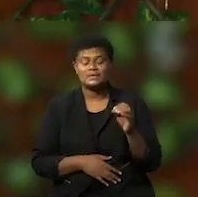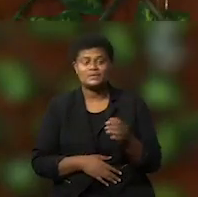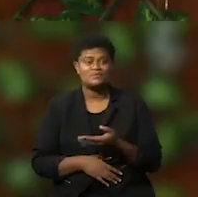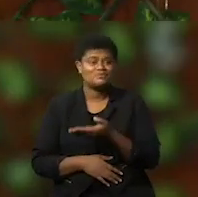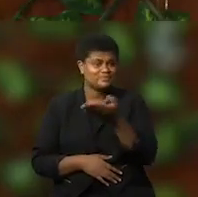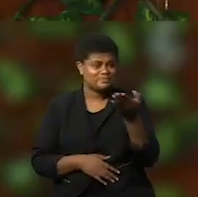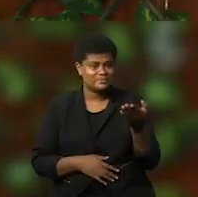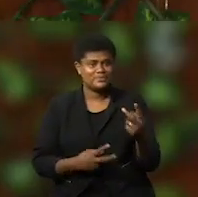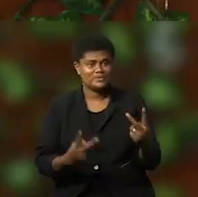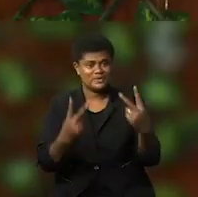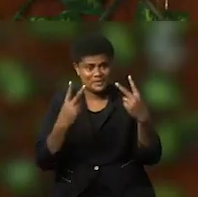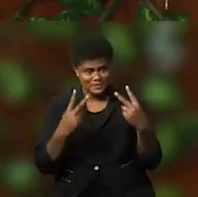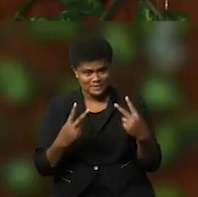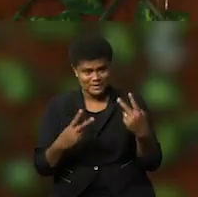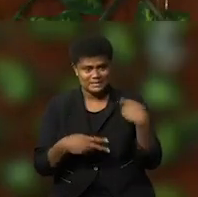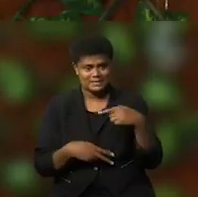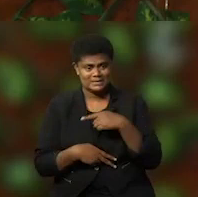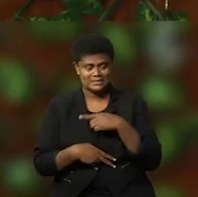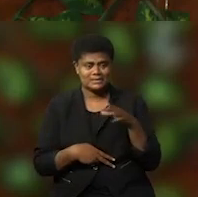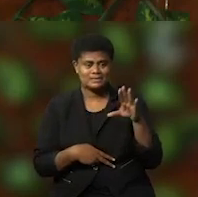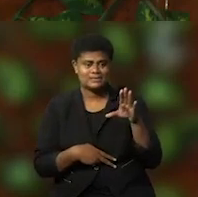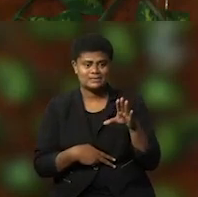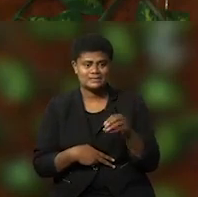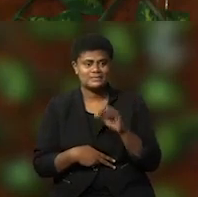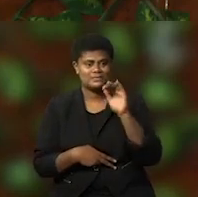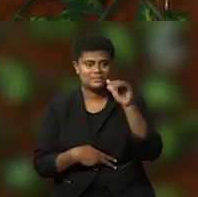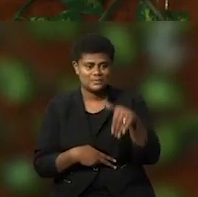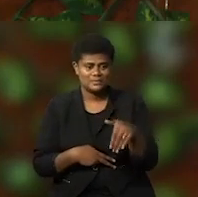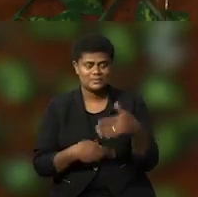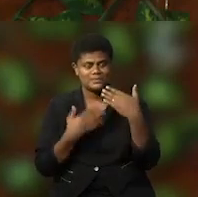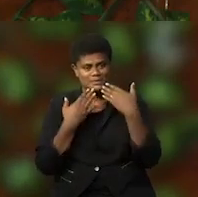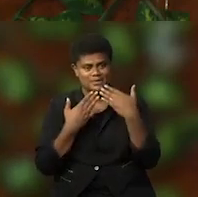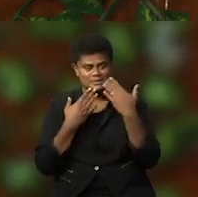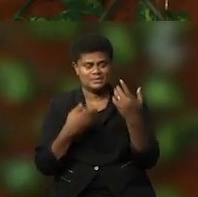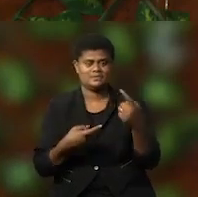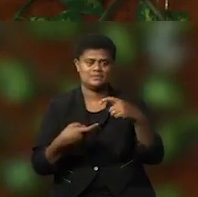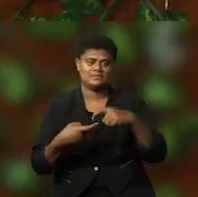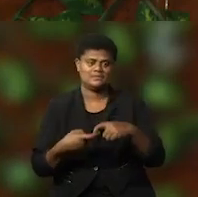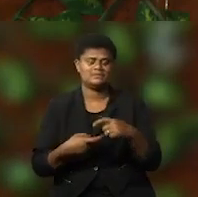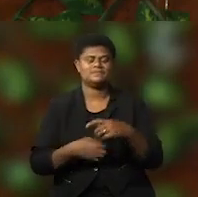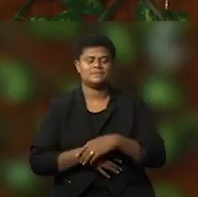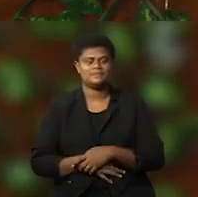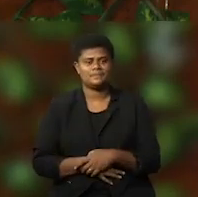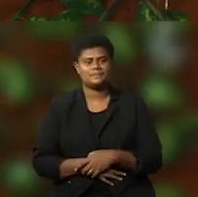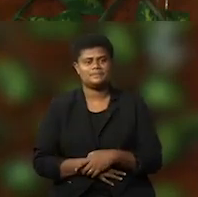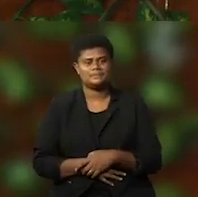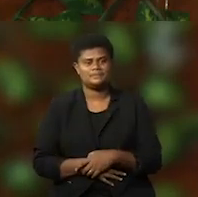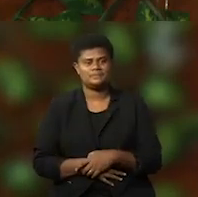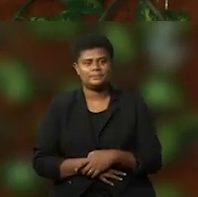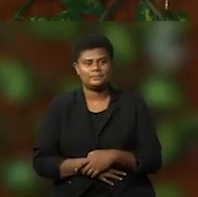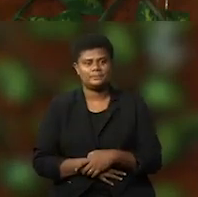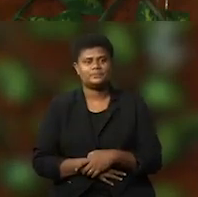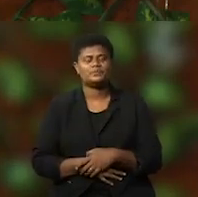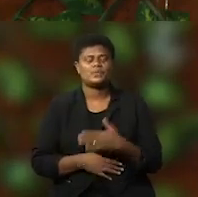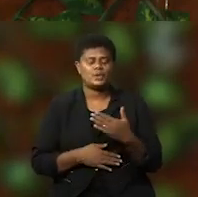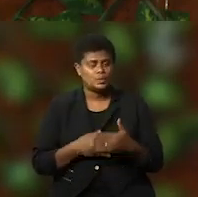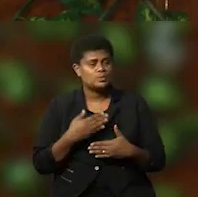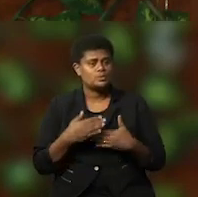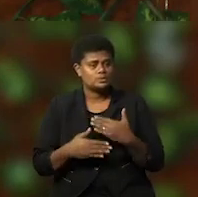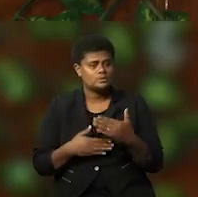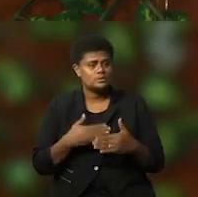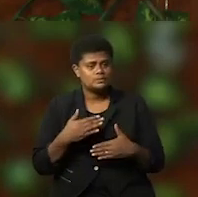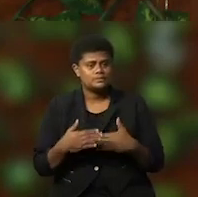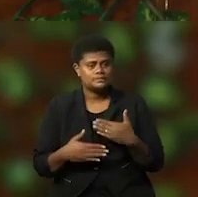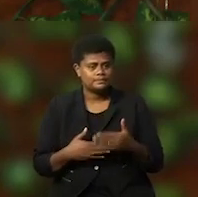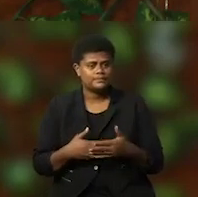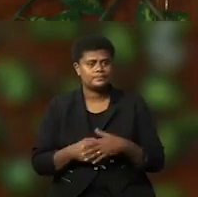I believe that you are enjoying our discussions today. And thank you both for the thought that you both have shared with us today. And then